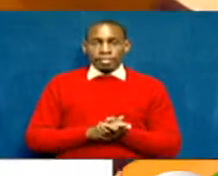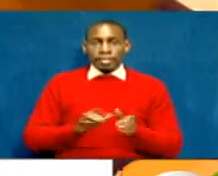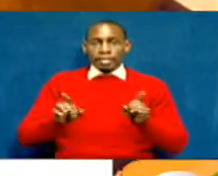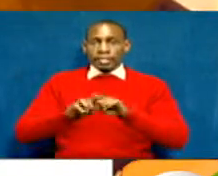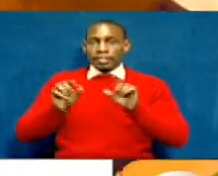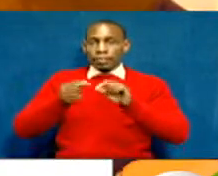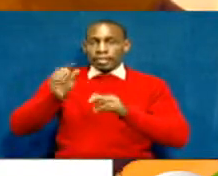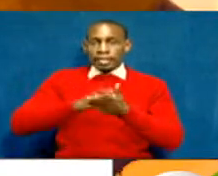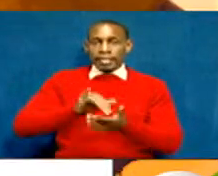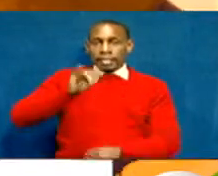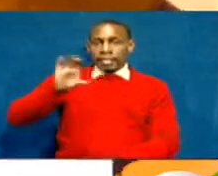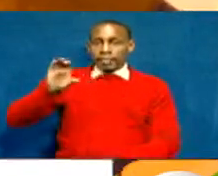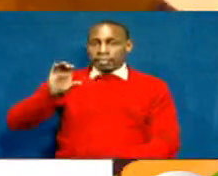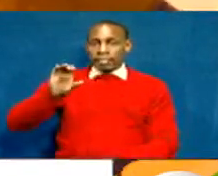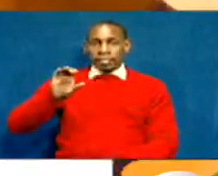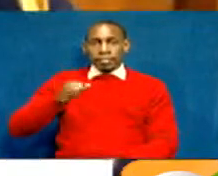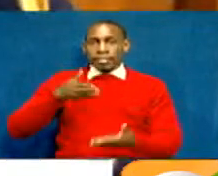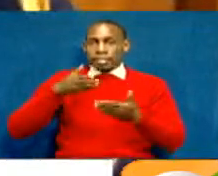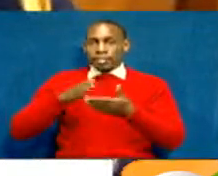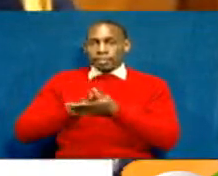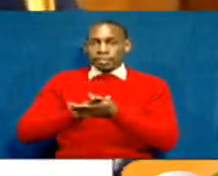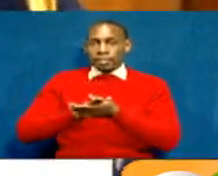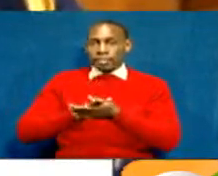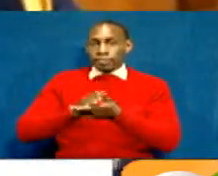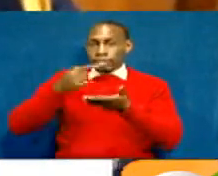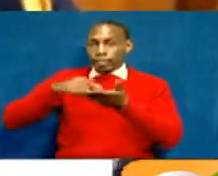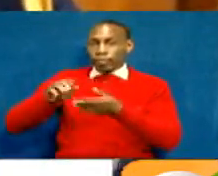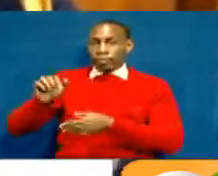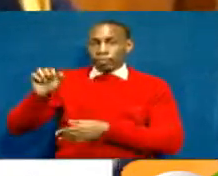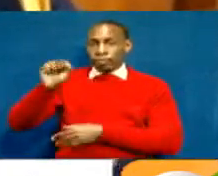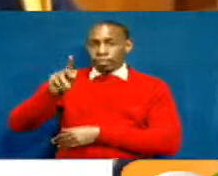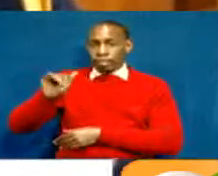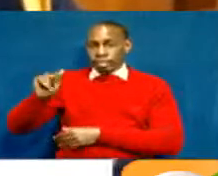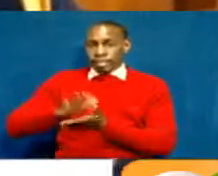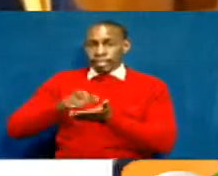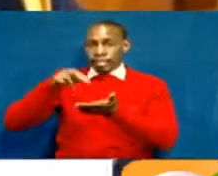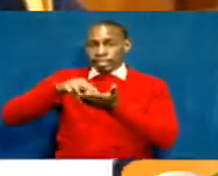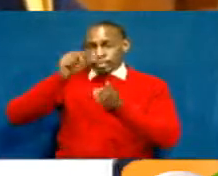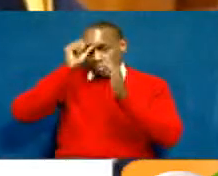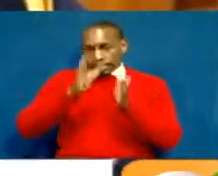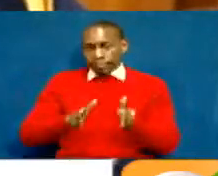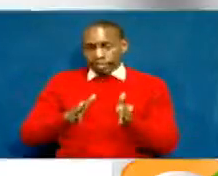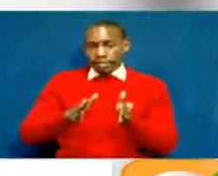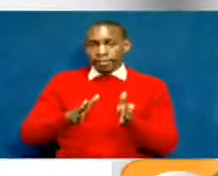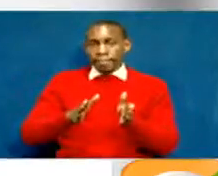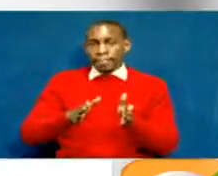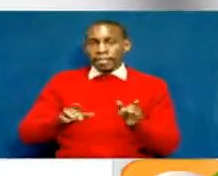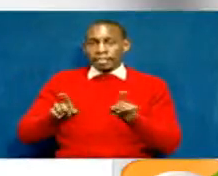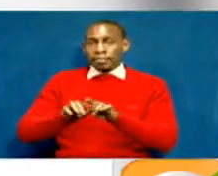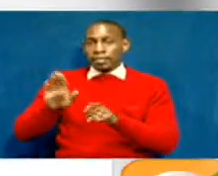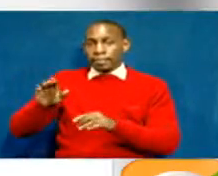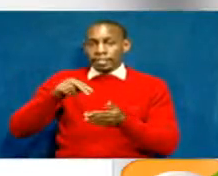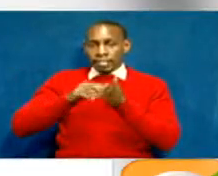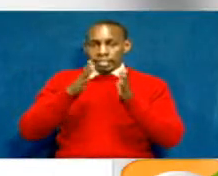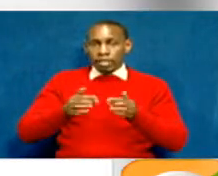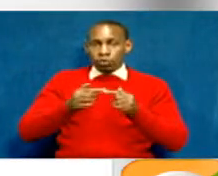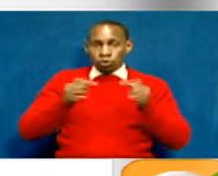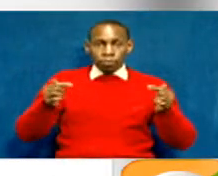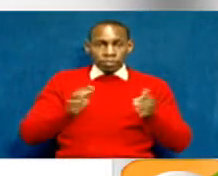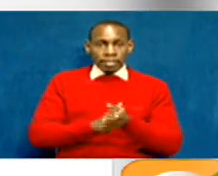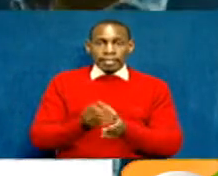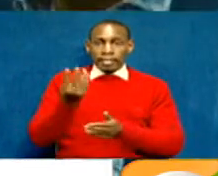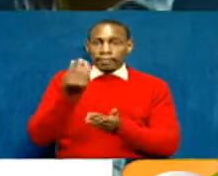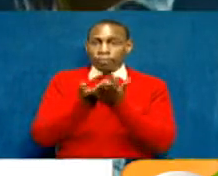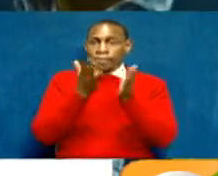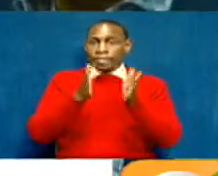added that the IEBC did not err in clearing Sakaja to run for the Nairobi gubernatorial seat. Sakaja's candidature was challenged by